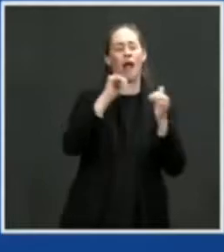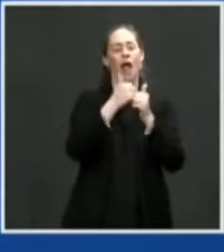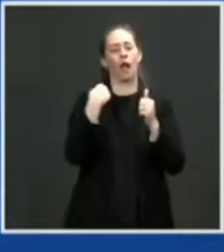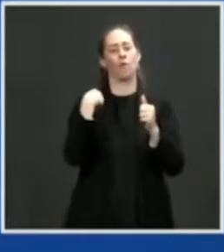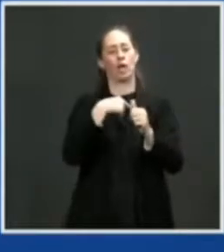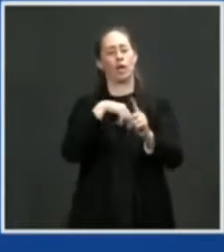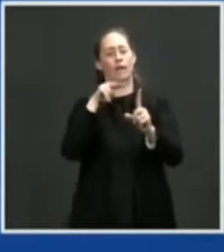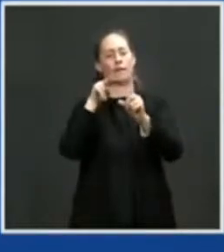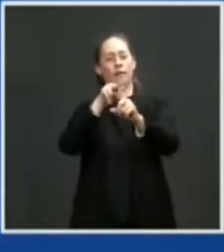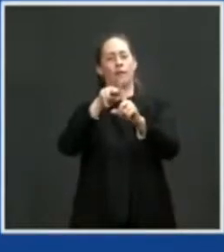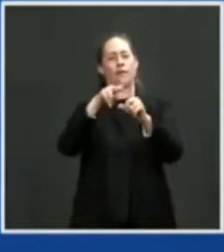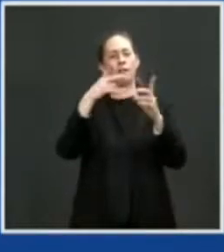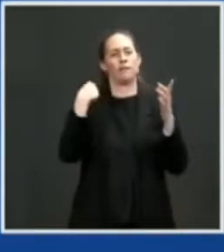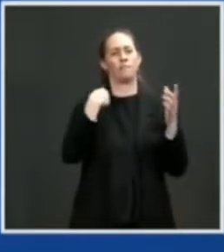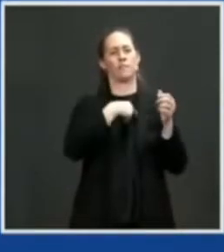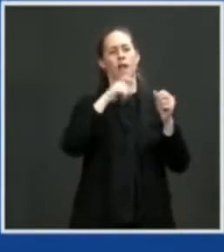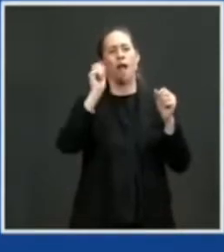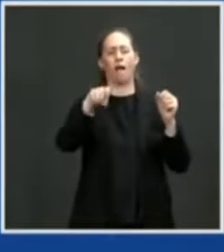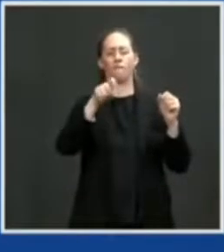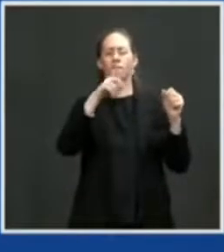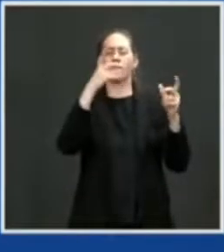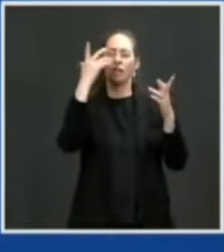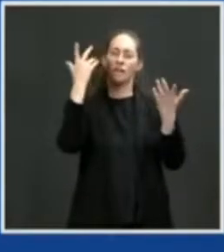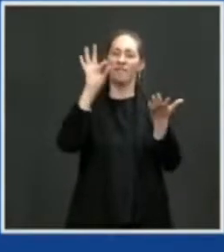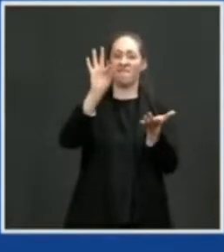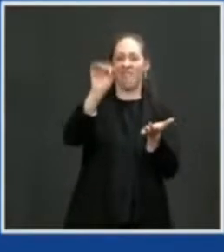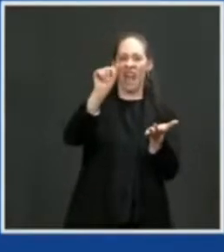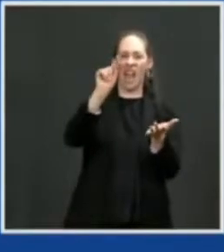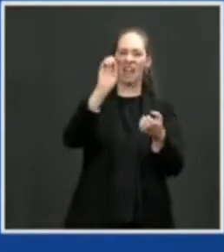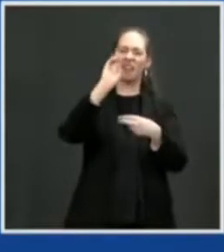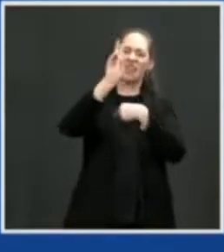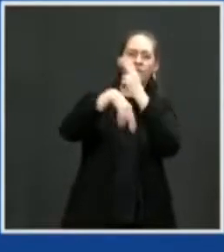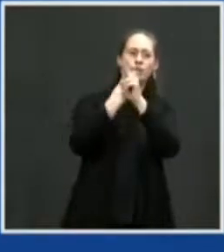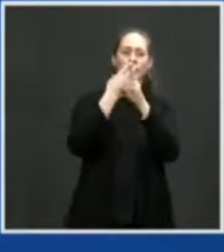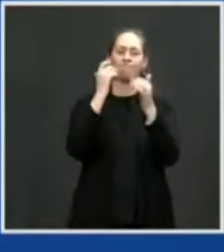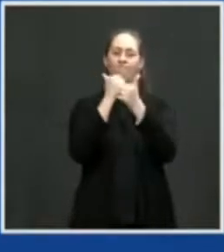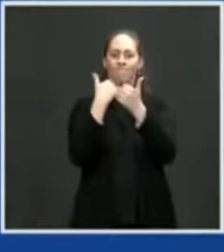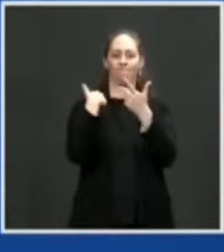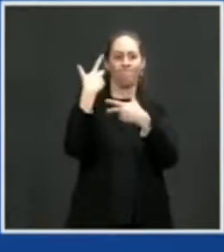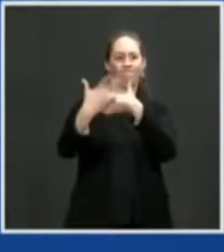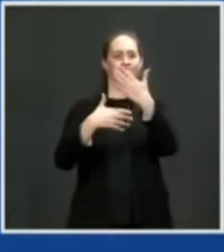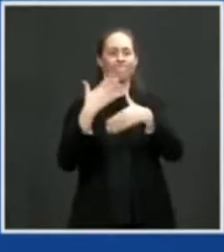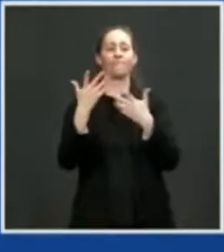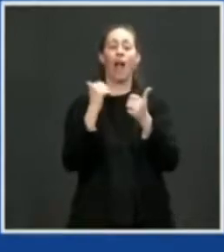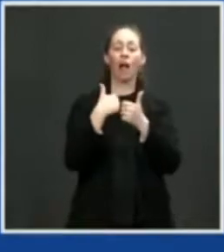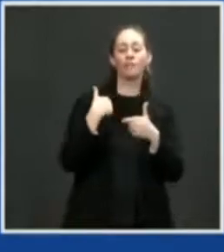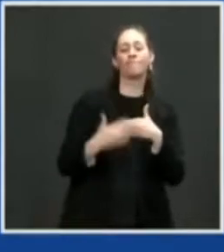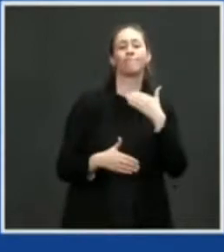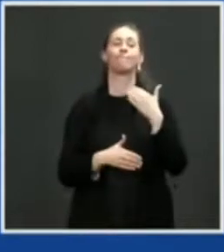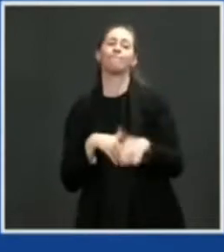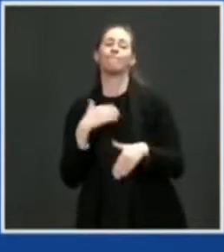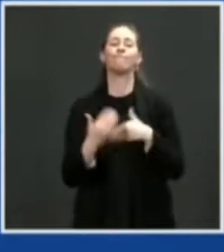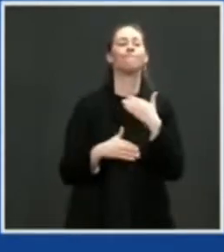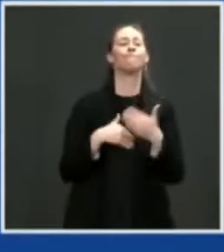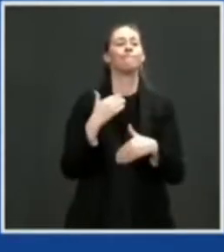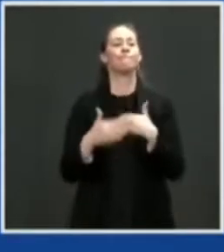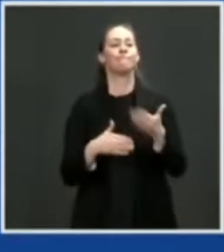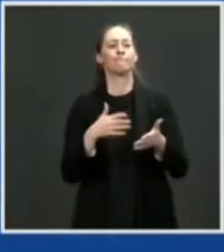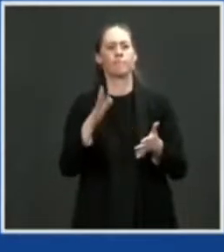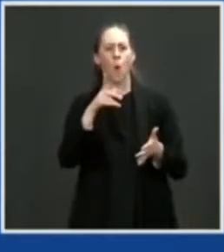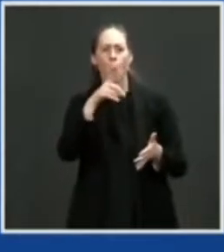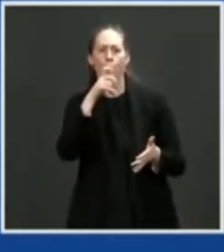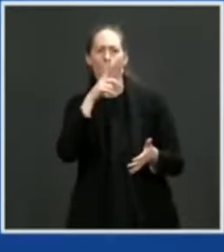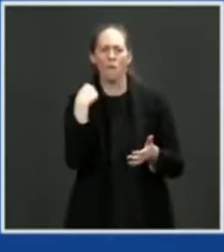fate in my life. I set a goal that's in front of me to get things done for the people I care most about.